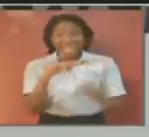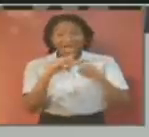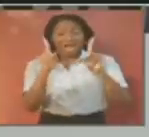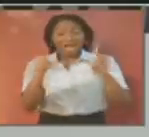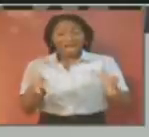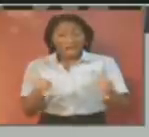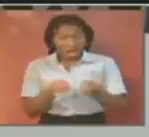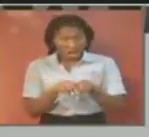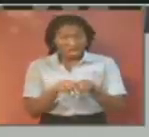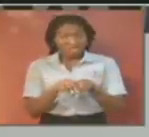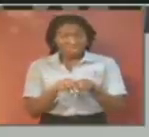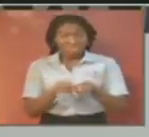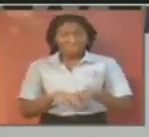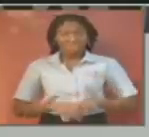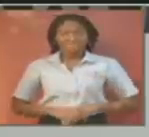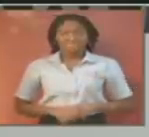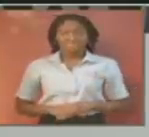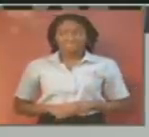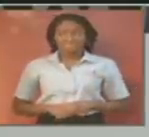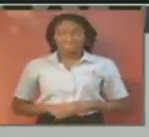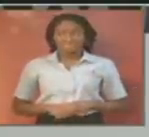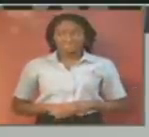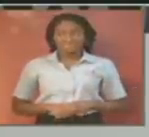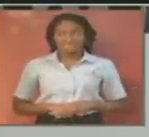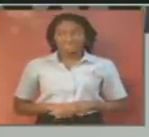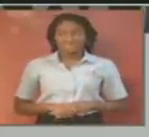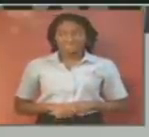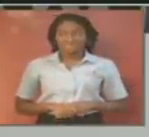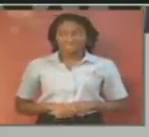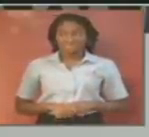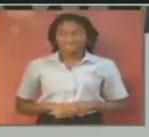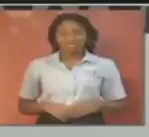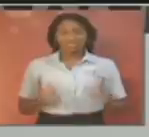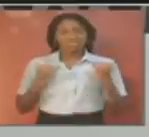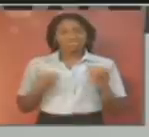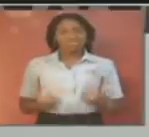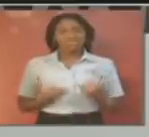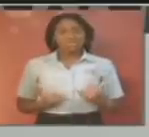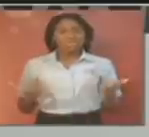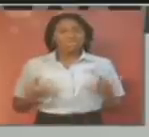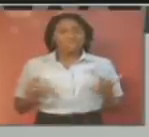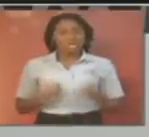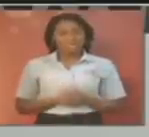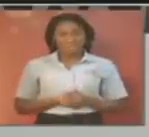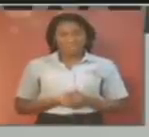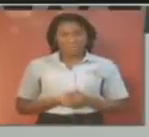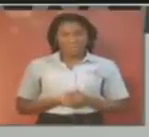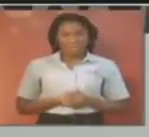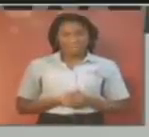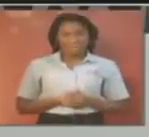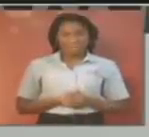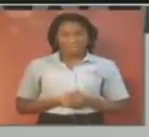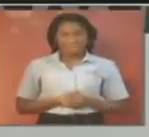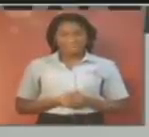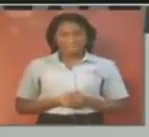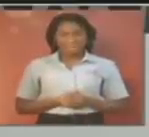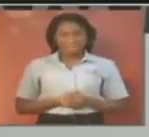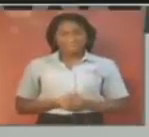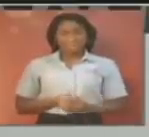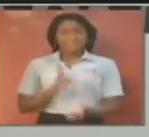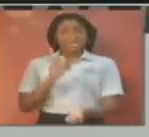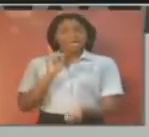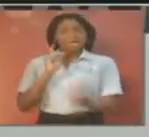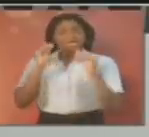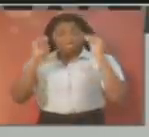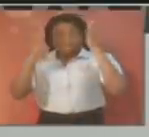card, as the CEO indicated. We go now to Professor Carrington. She continues to keep us up